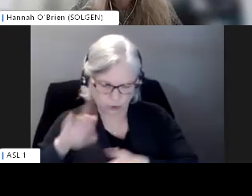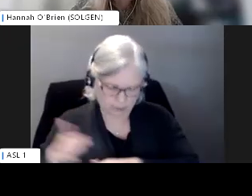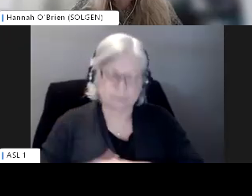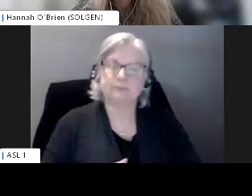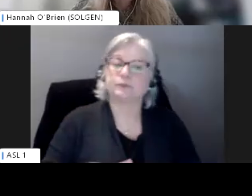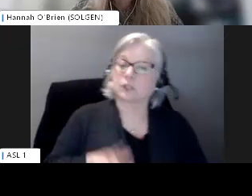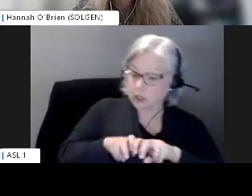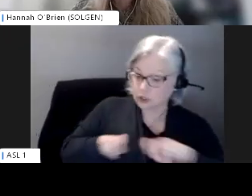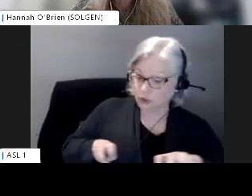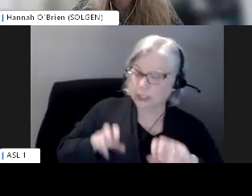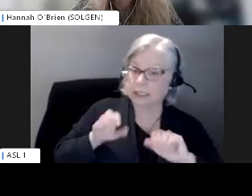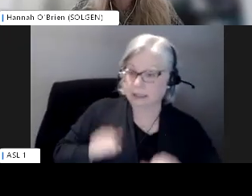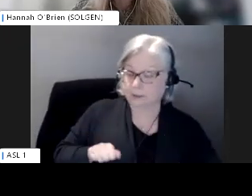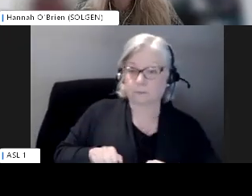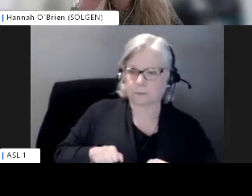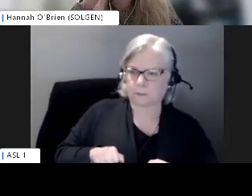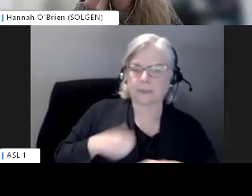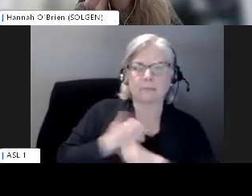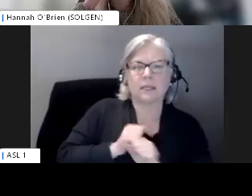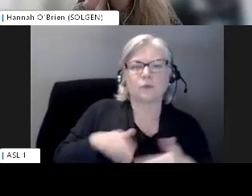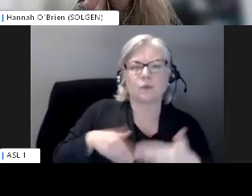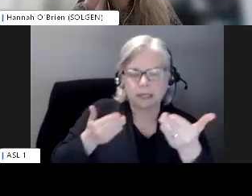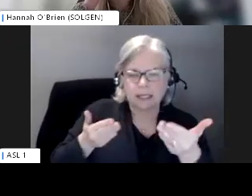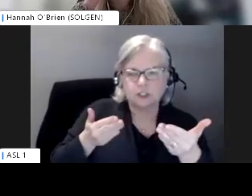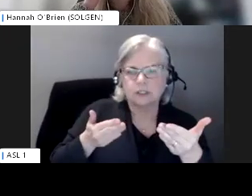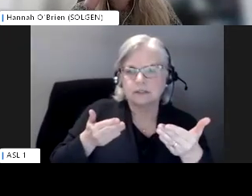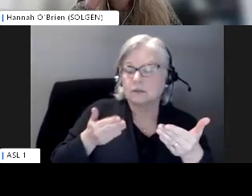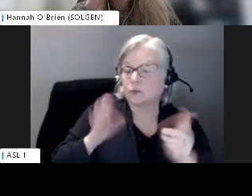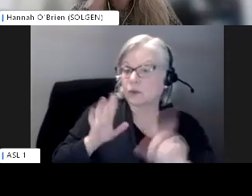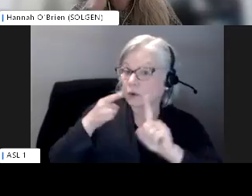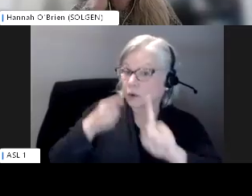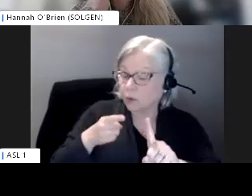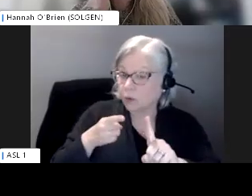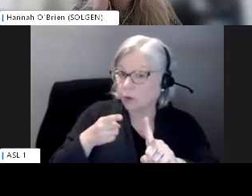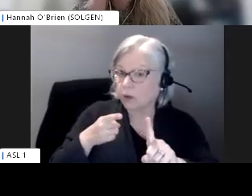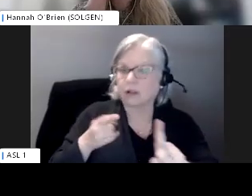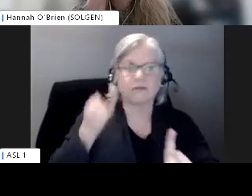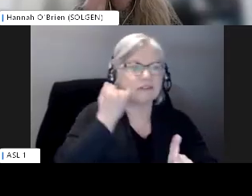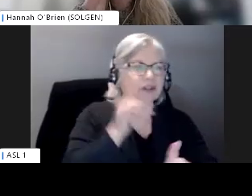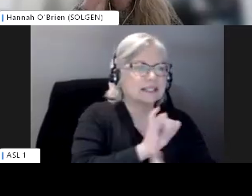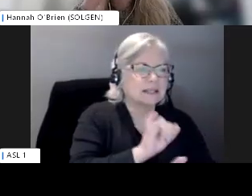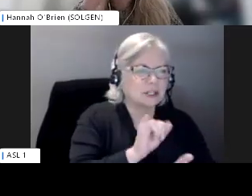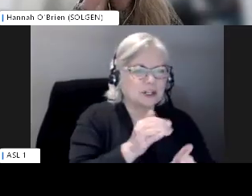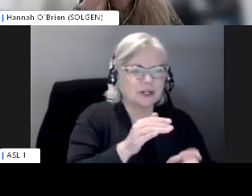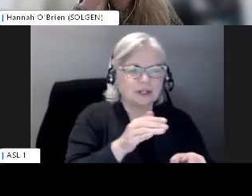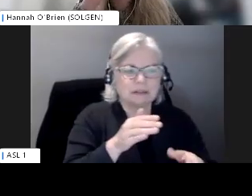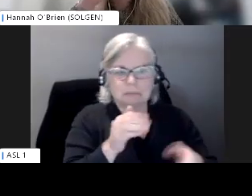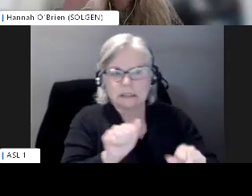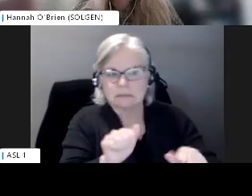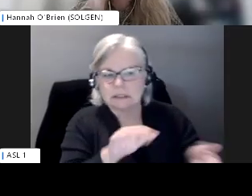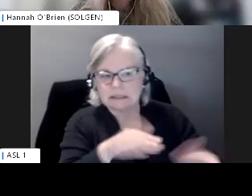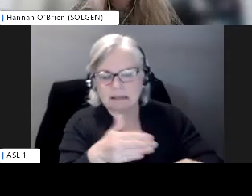make recommendations aimed at preventing further similar deaths. And like with